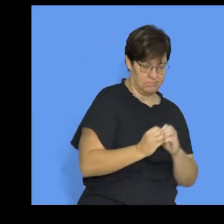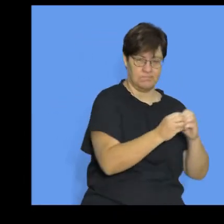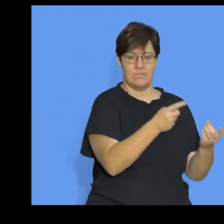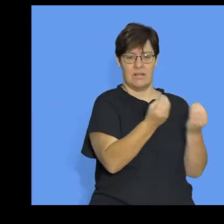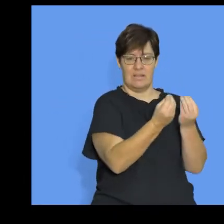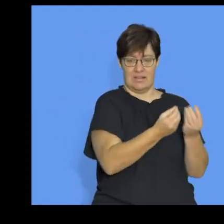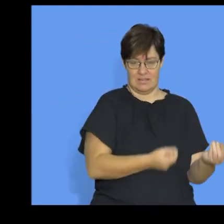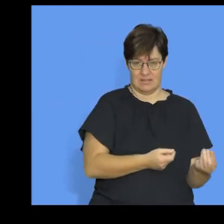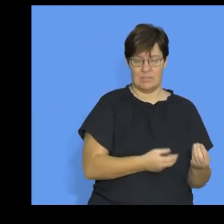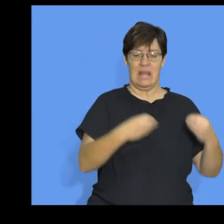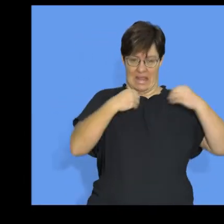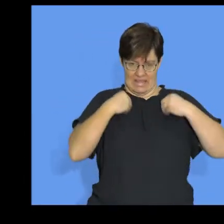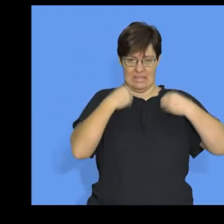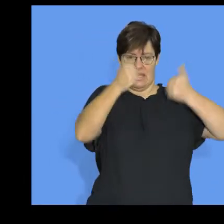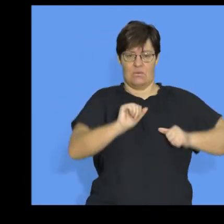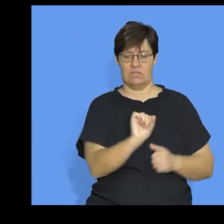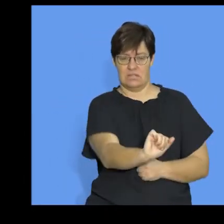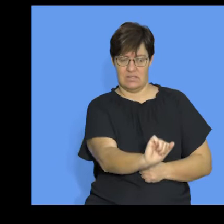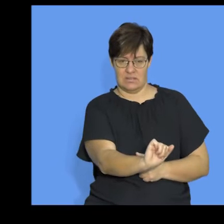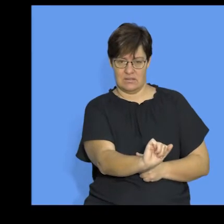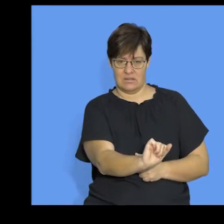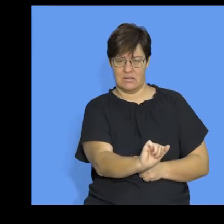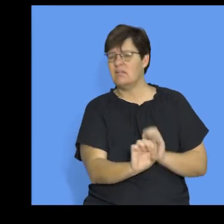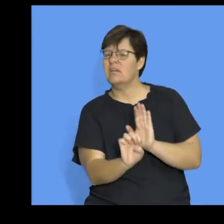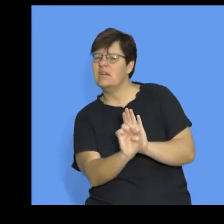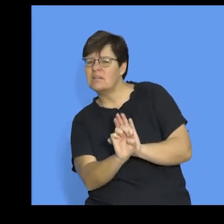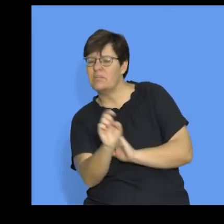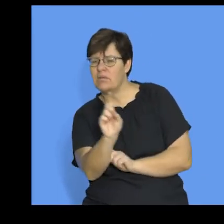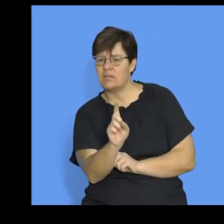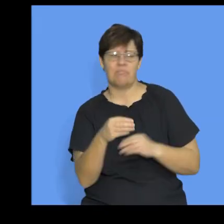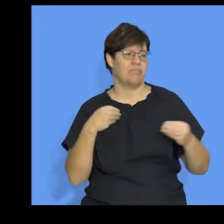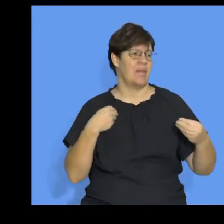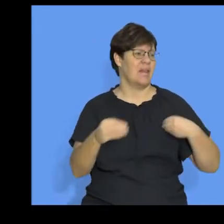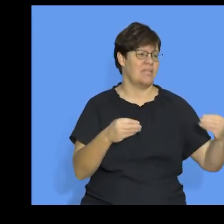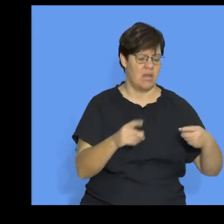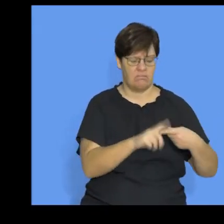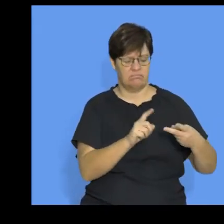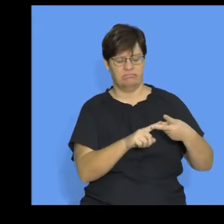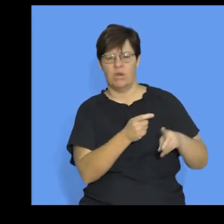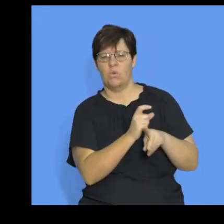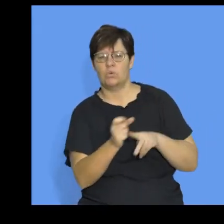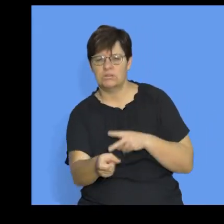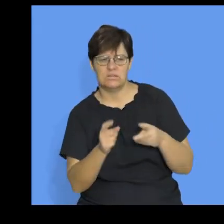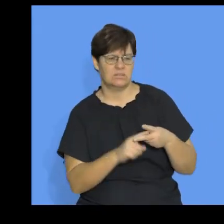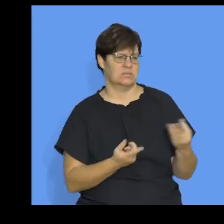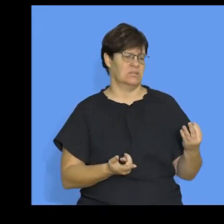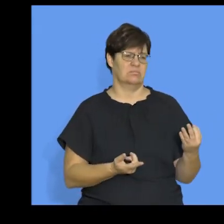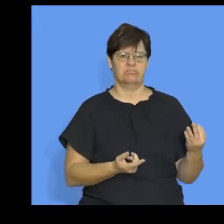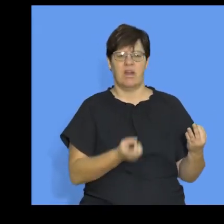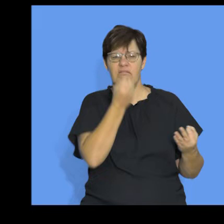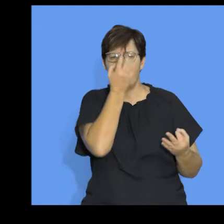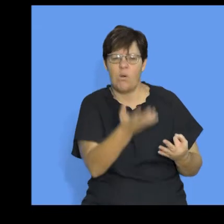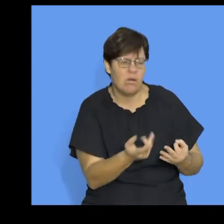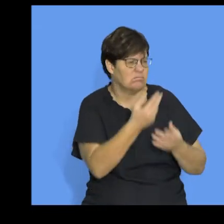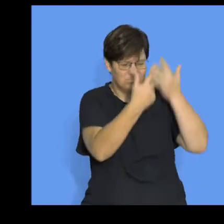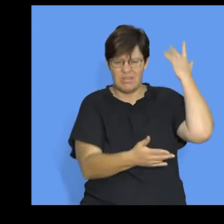is an asset account. The example would be your leather, your wood, your flour, depending on the type of